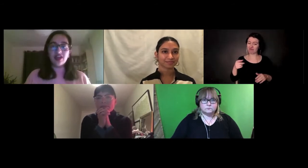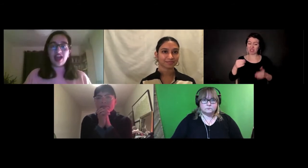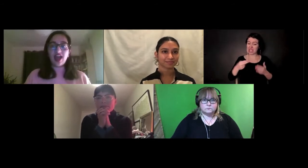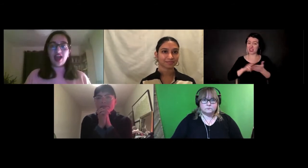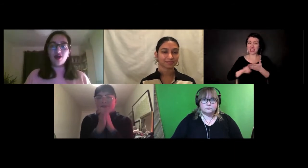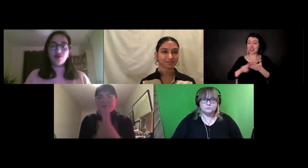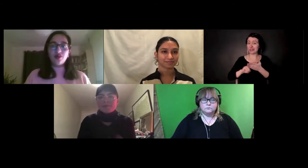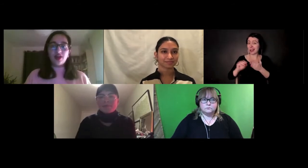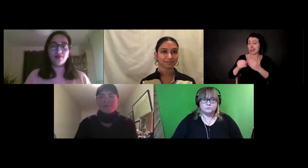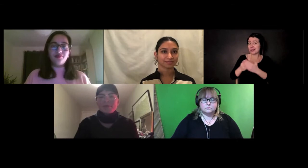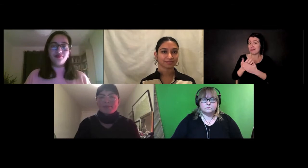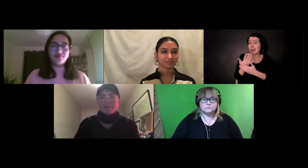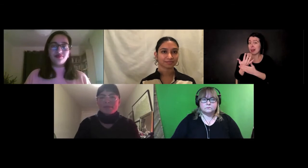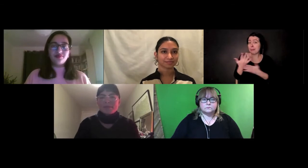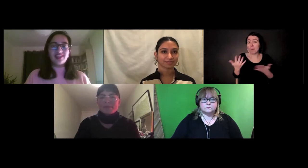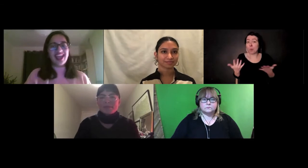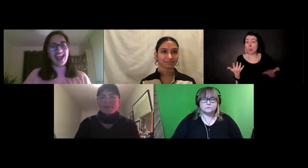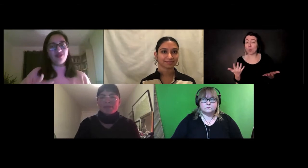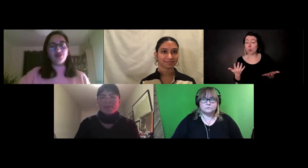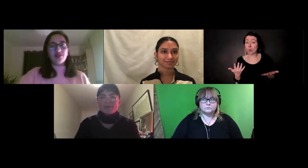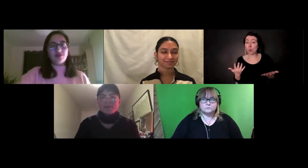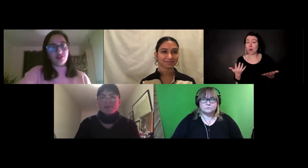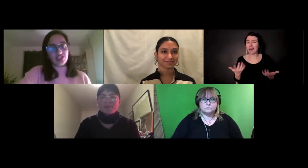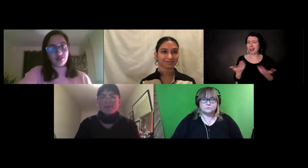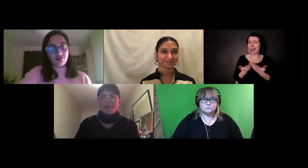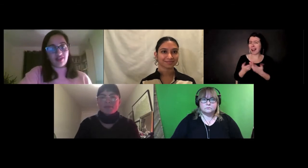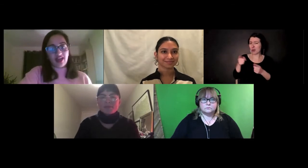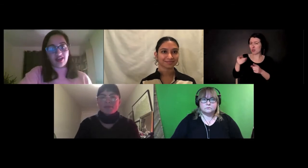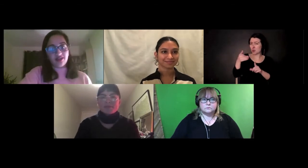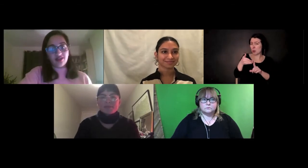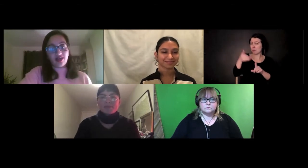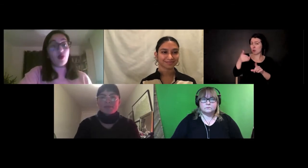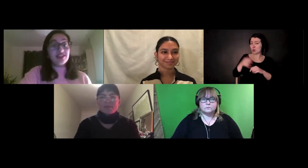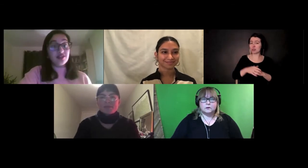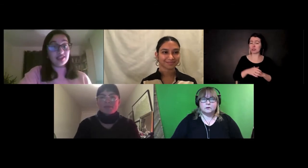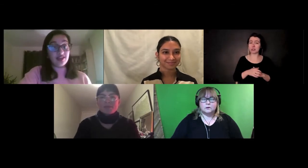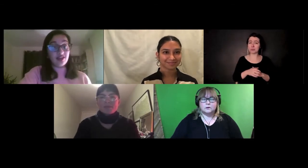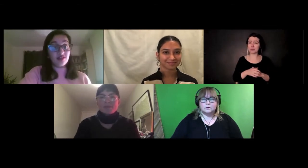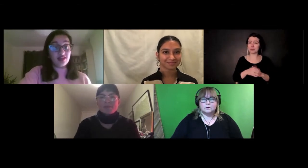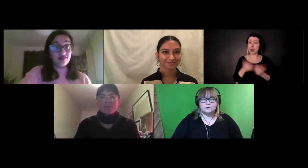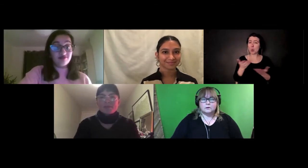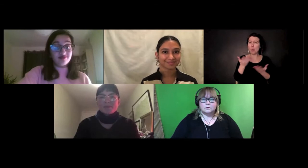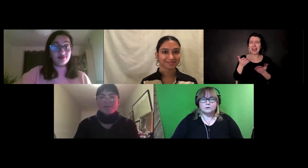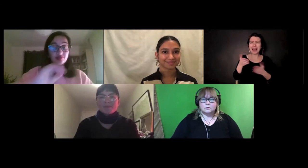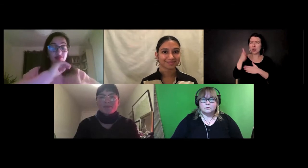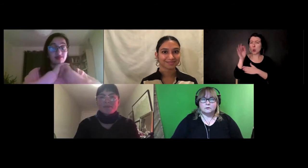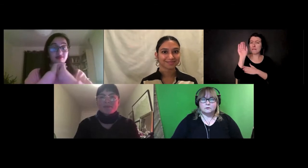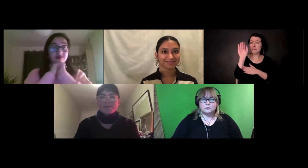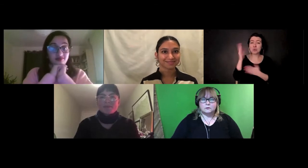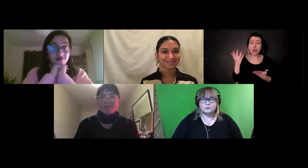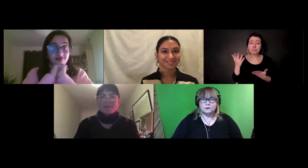and how have you been approaching all of that? And where do you see it going?